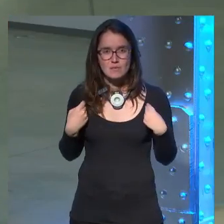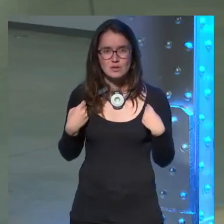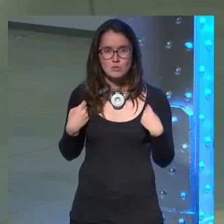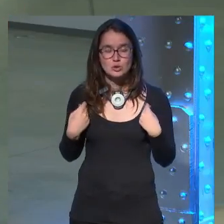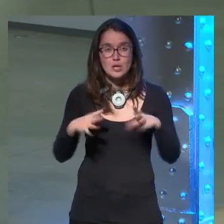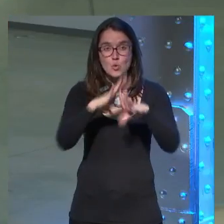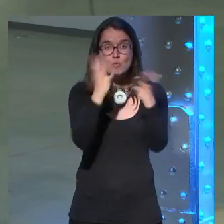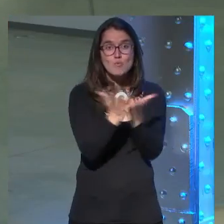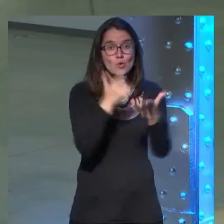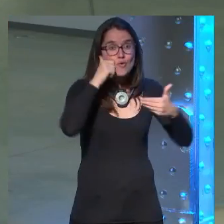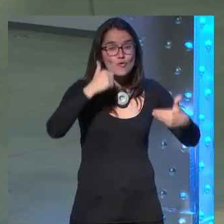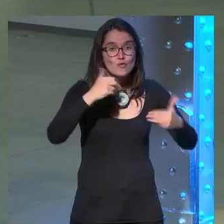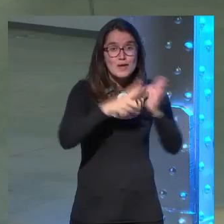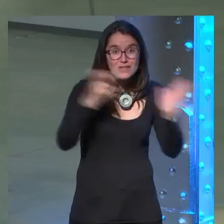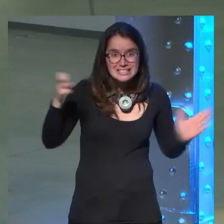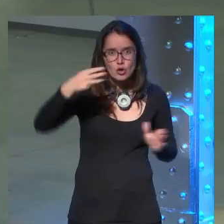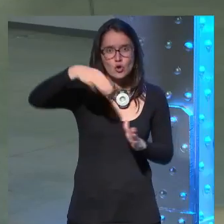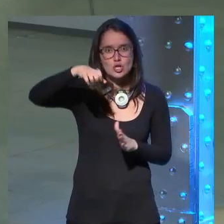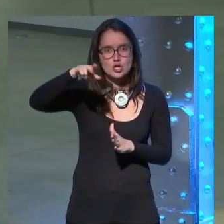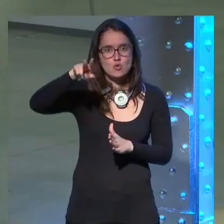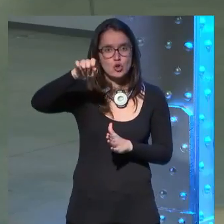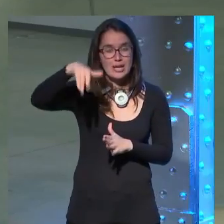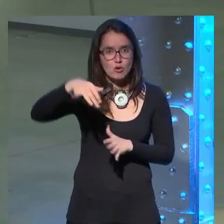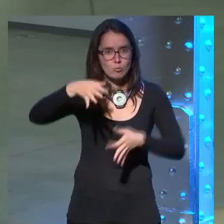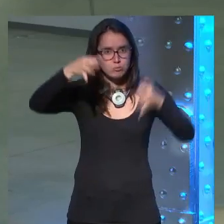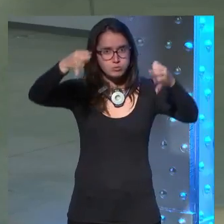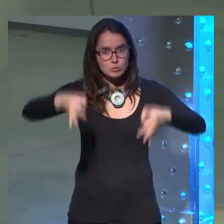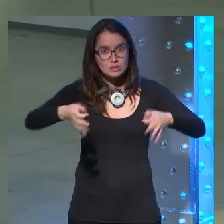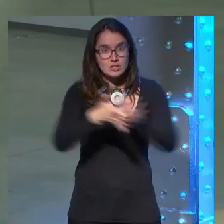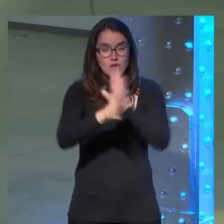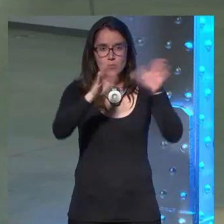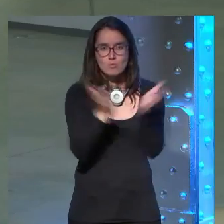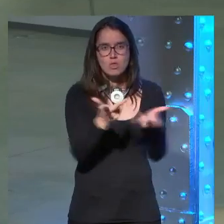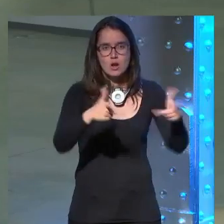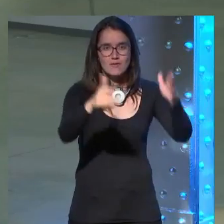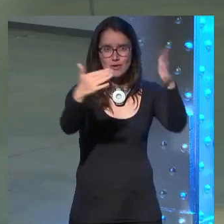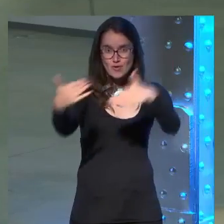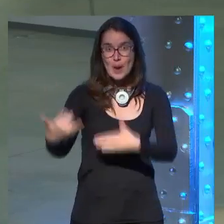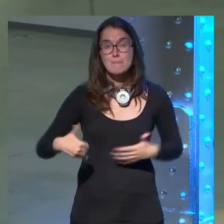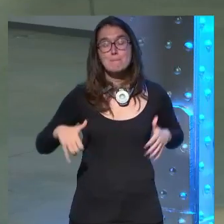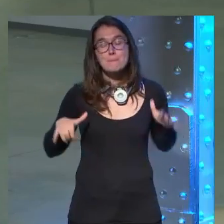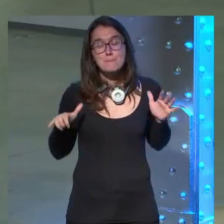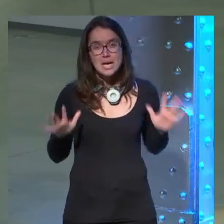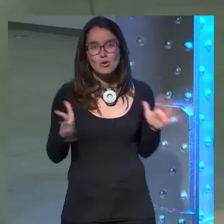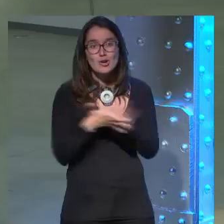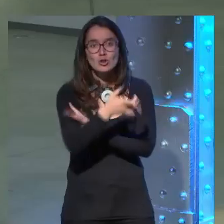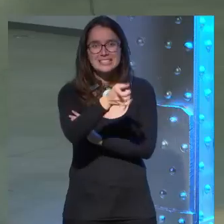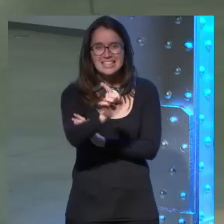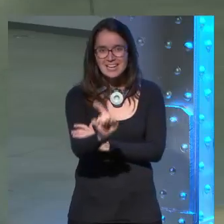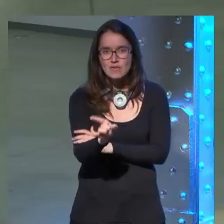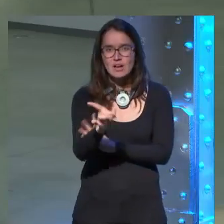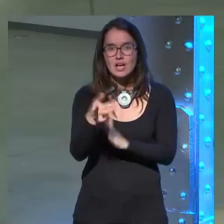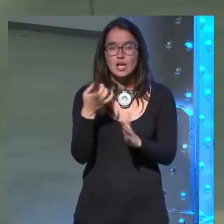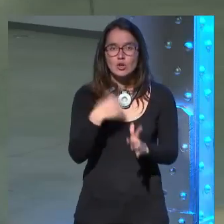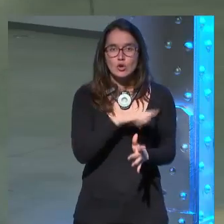physical world, then we don't have free will. But that doesn't mean that we don't have the illusion of free